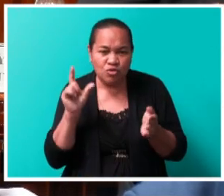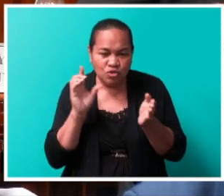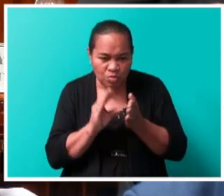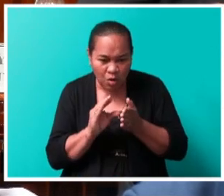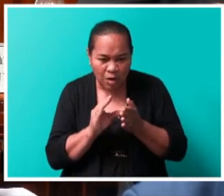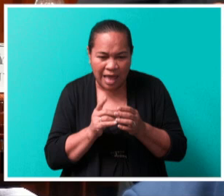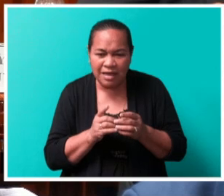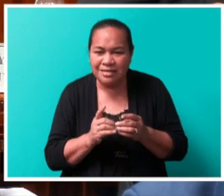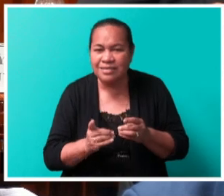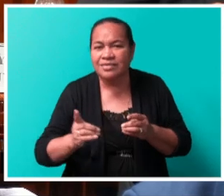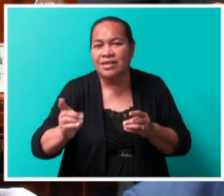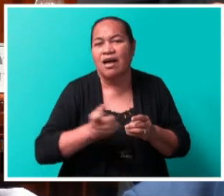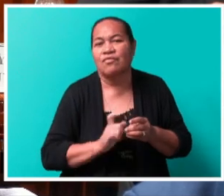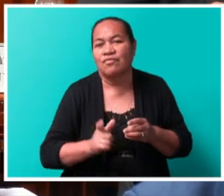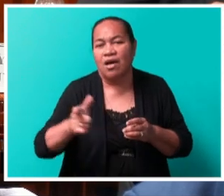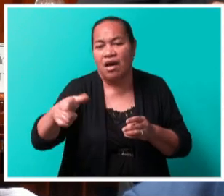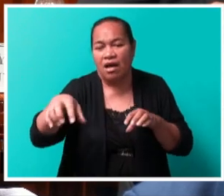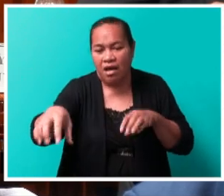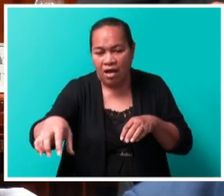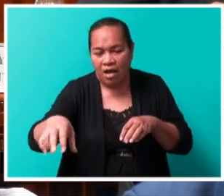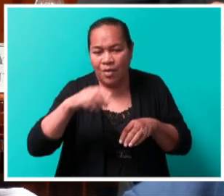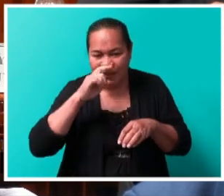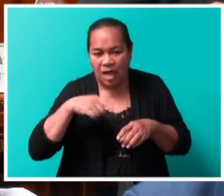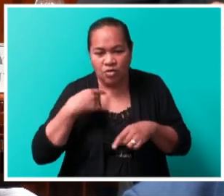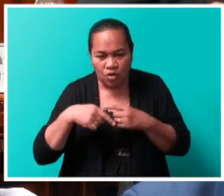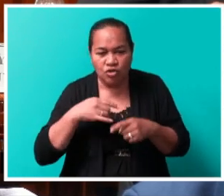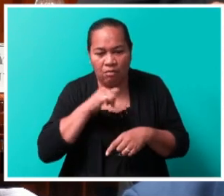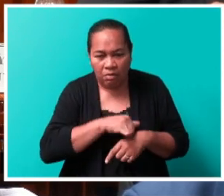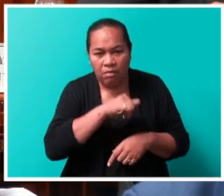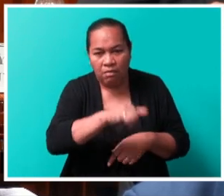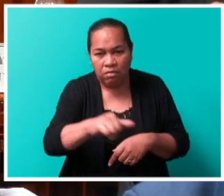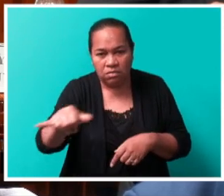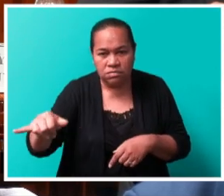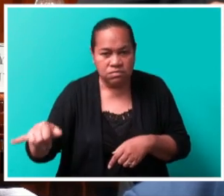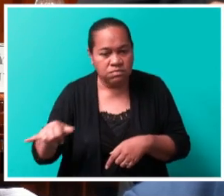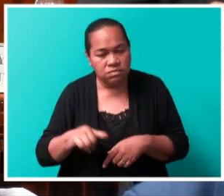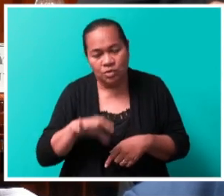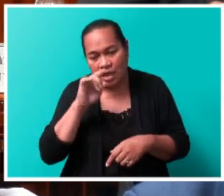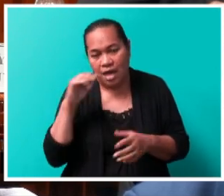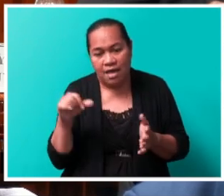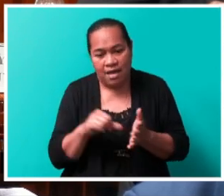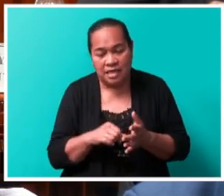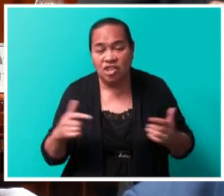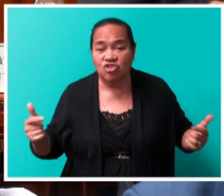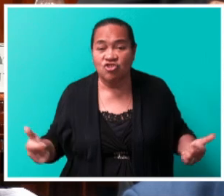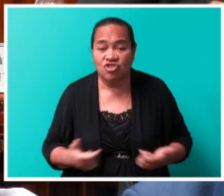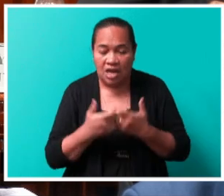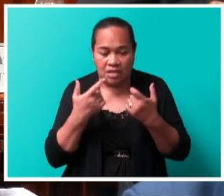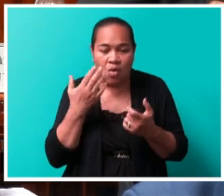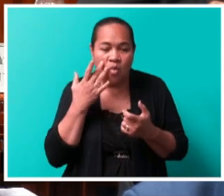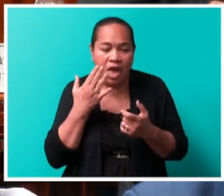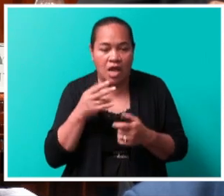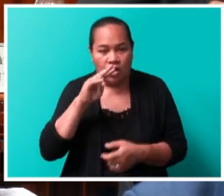distances too great to sustain a purely commercial operation. This challenge was first addressed